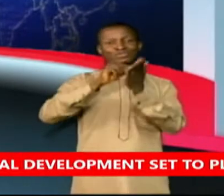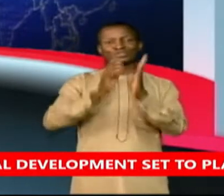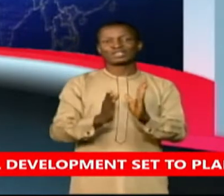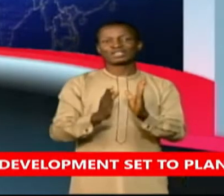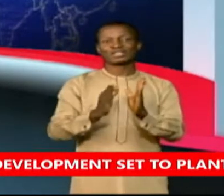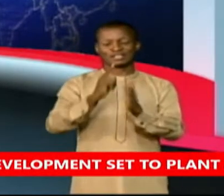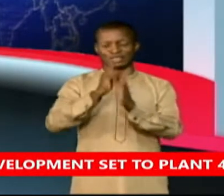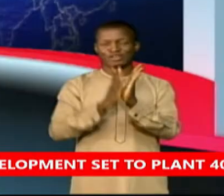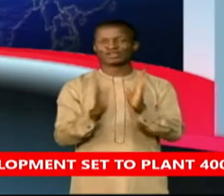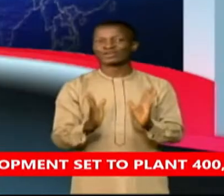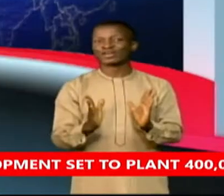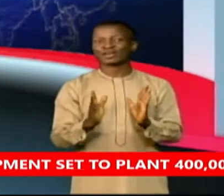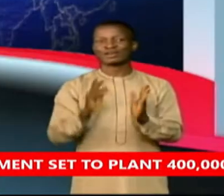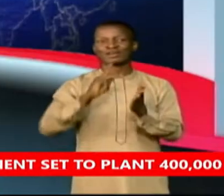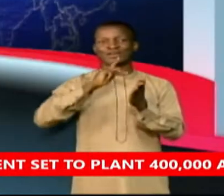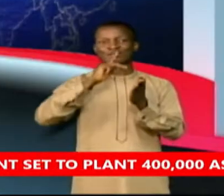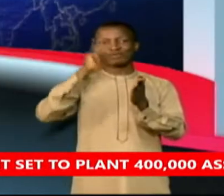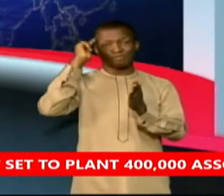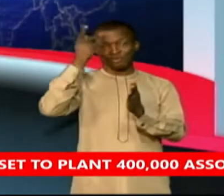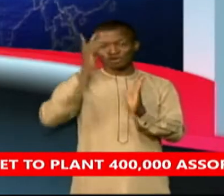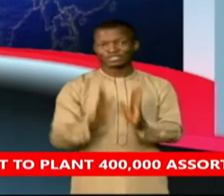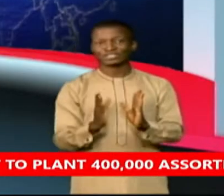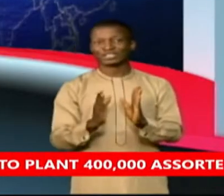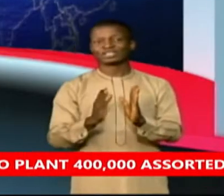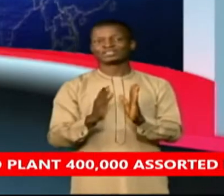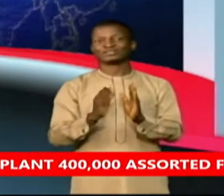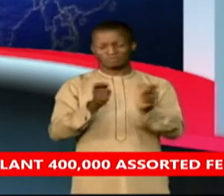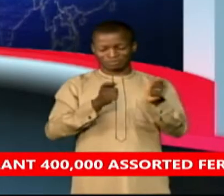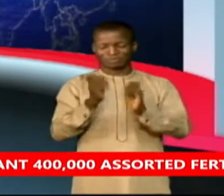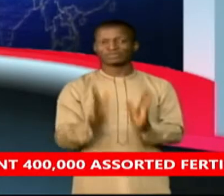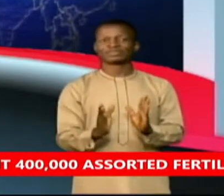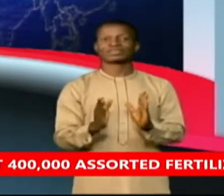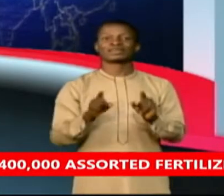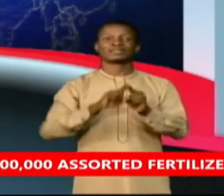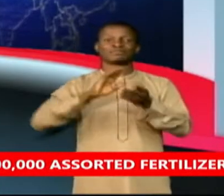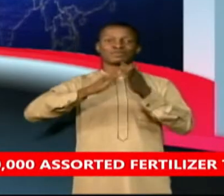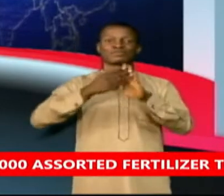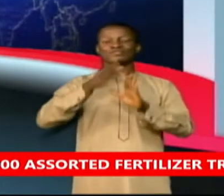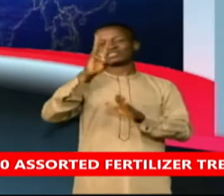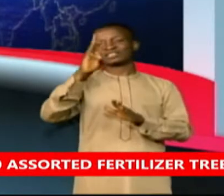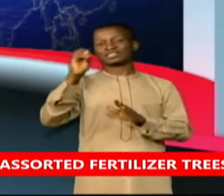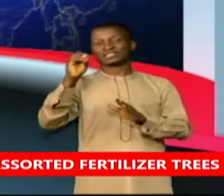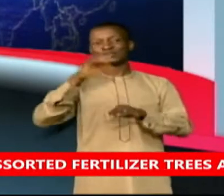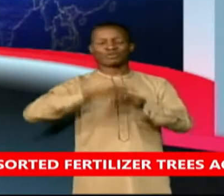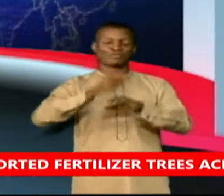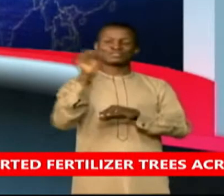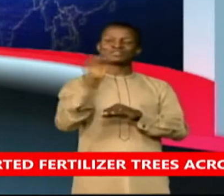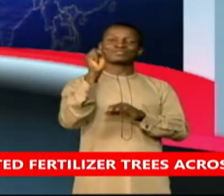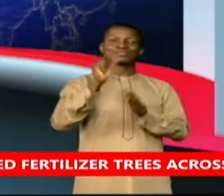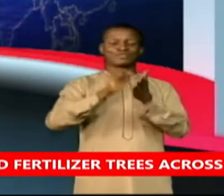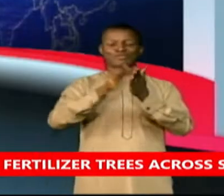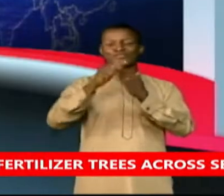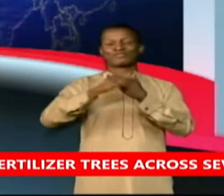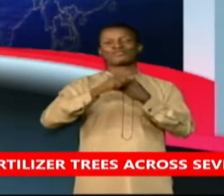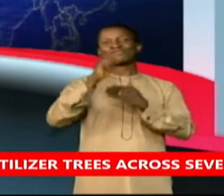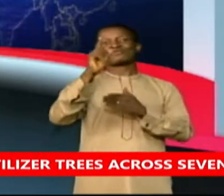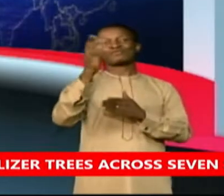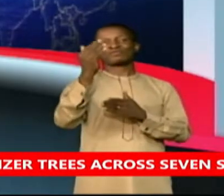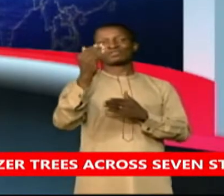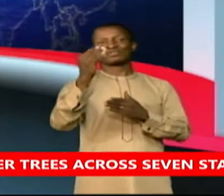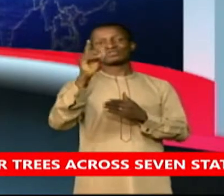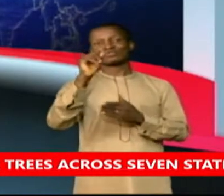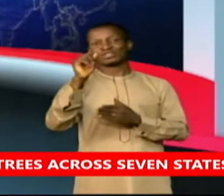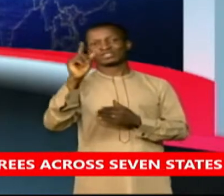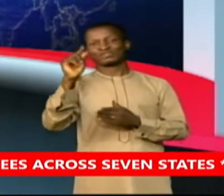rights activist, politician and administrator, as he turns 60 on Saturday, August 15, 2020. A